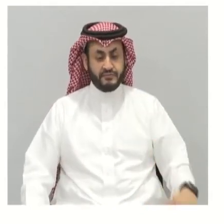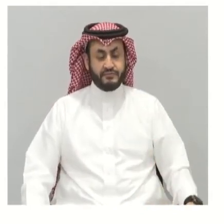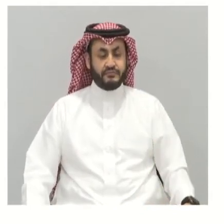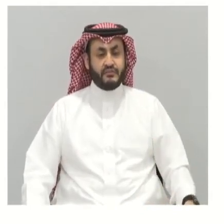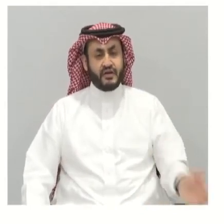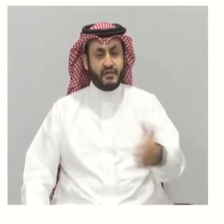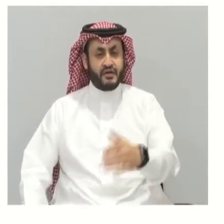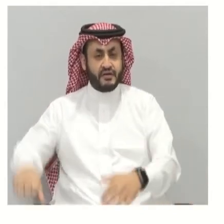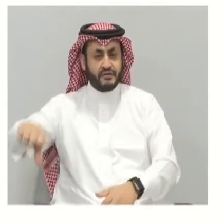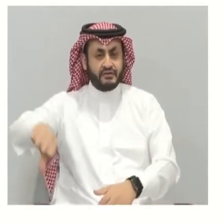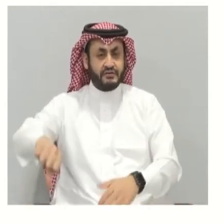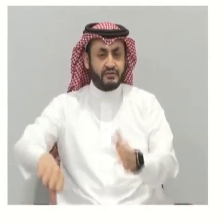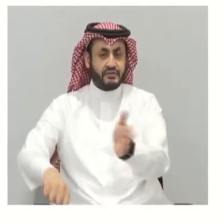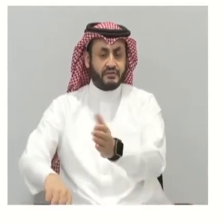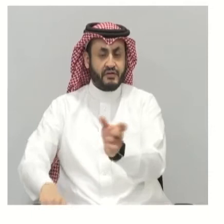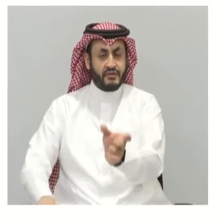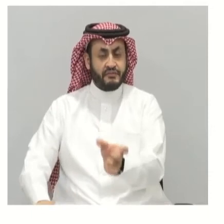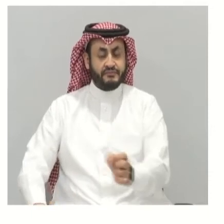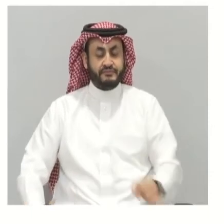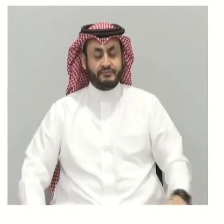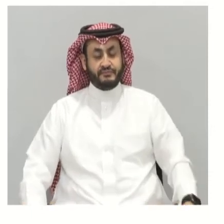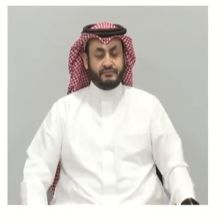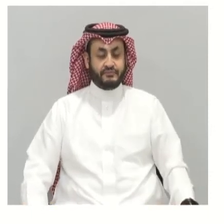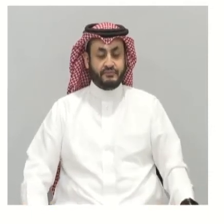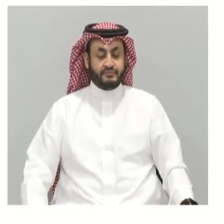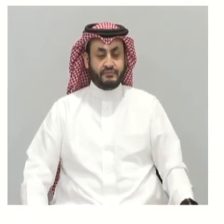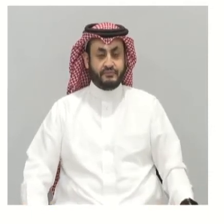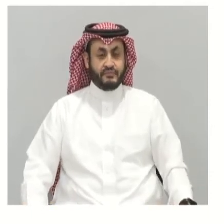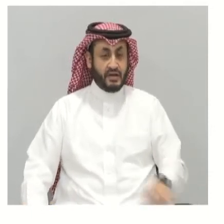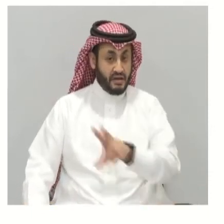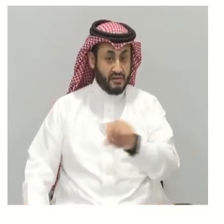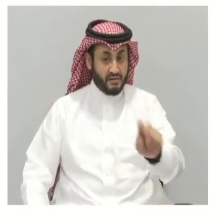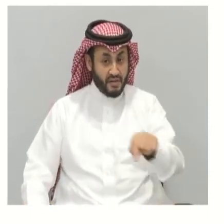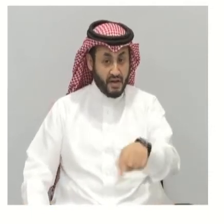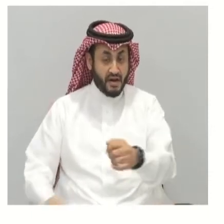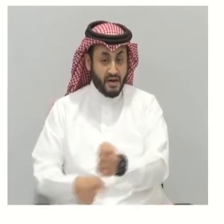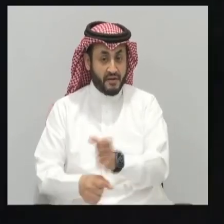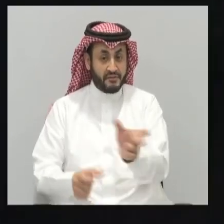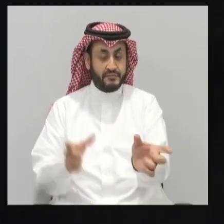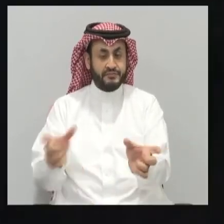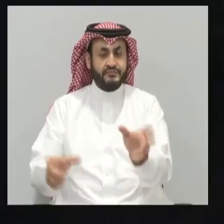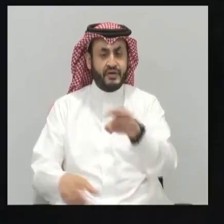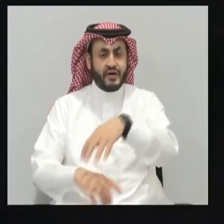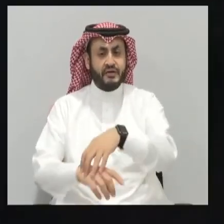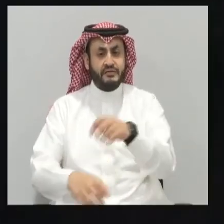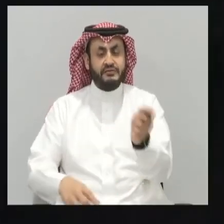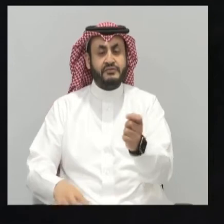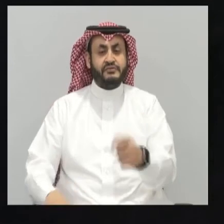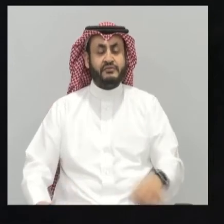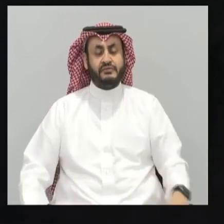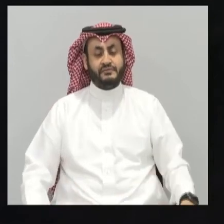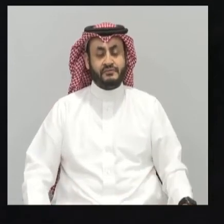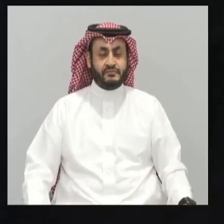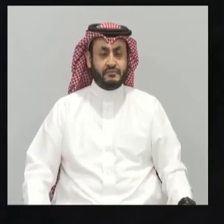here, the bad things about video games, and I listed some things. I want you to do the same thing, and so you can decide. What do you